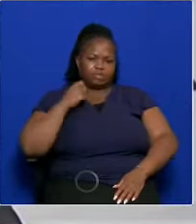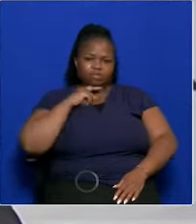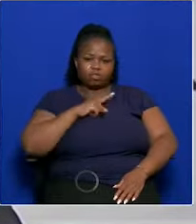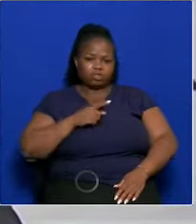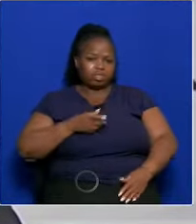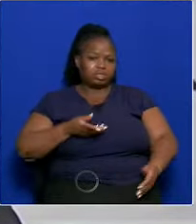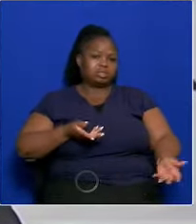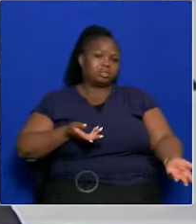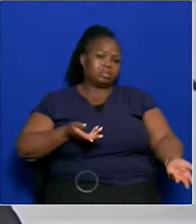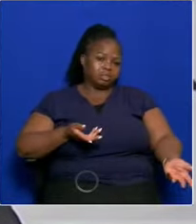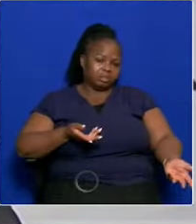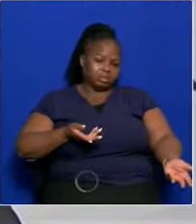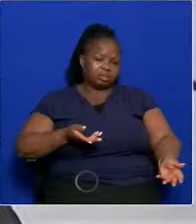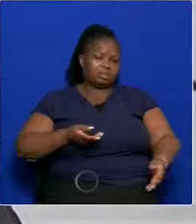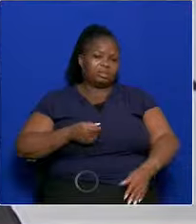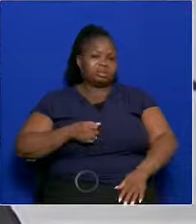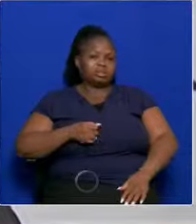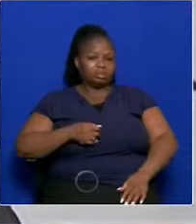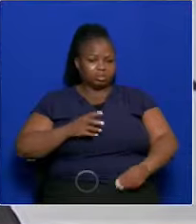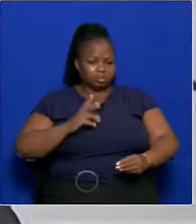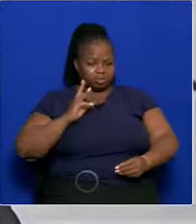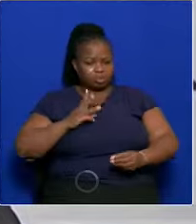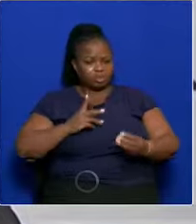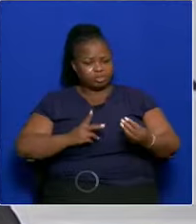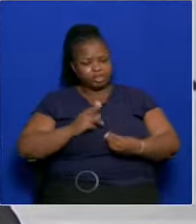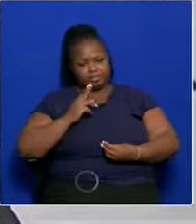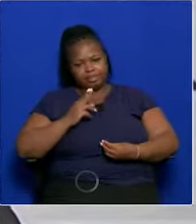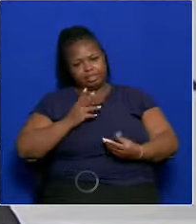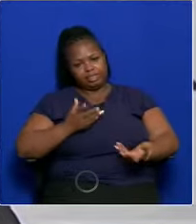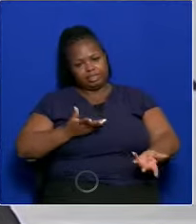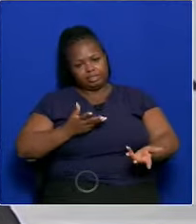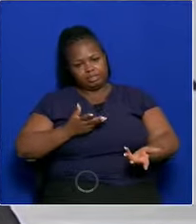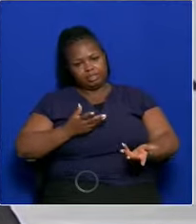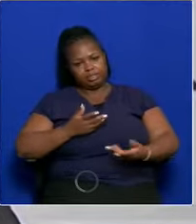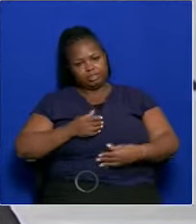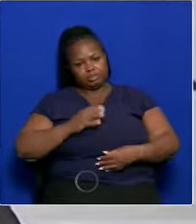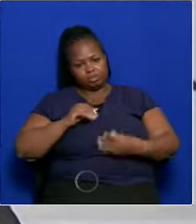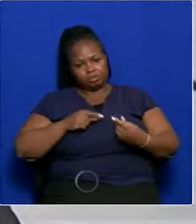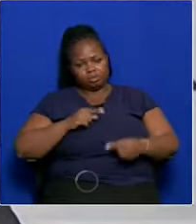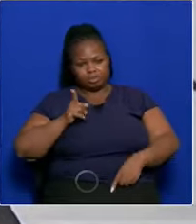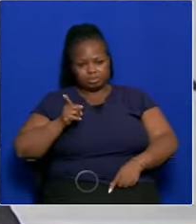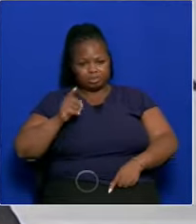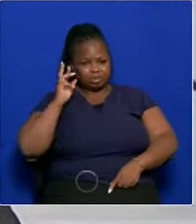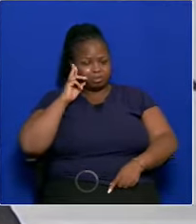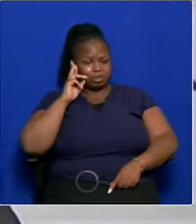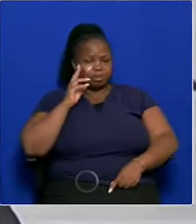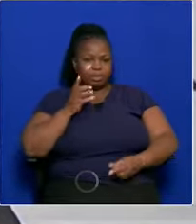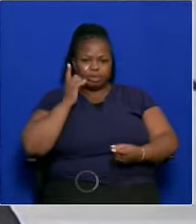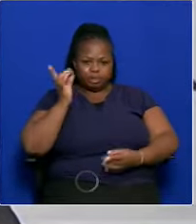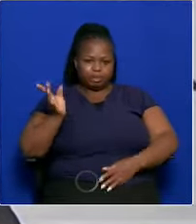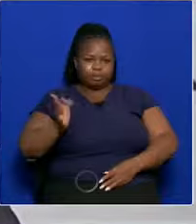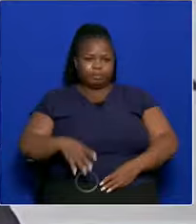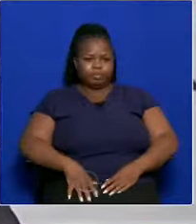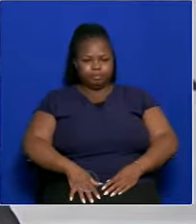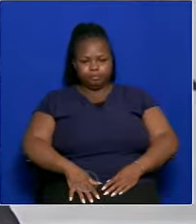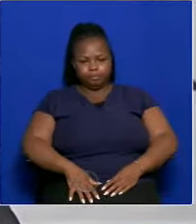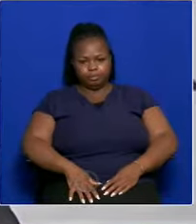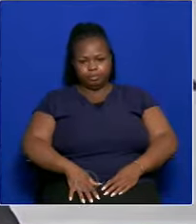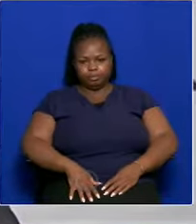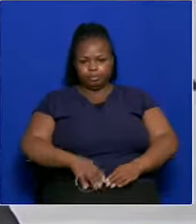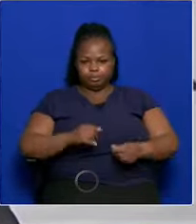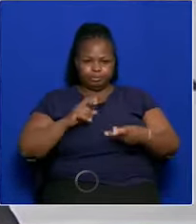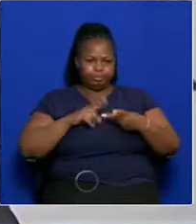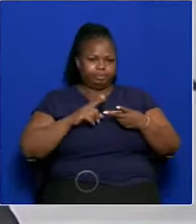is going to be terminated. And we talked about this. Remember, I indicated to say some of the things I